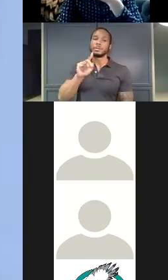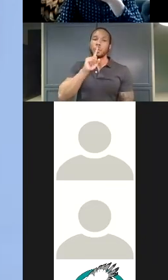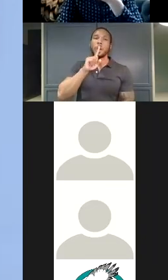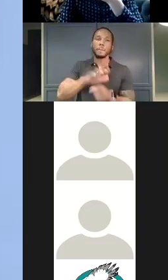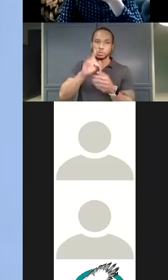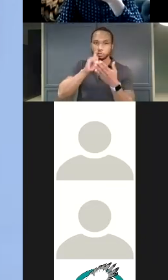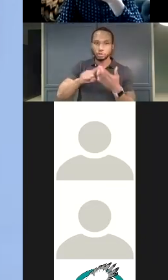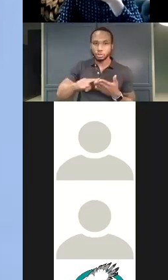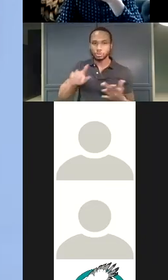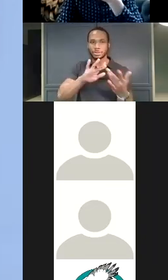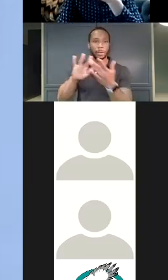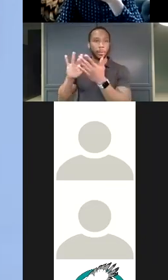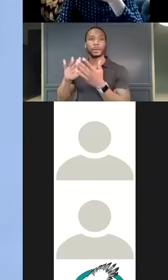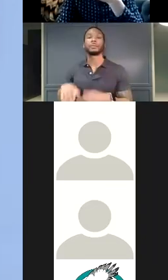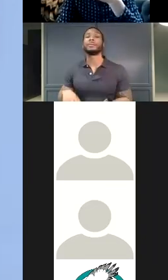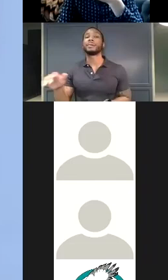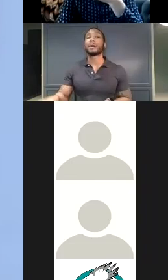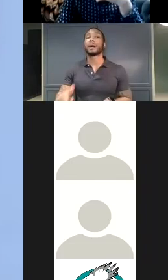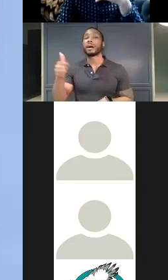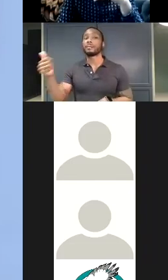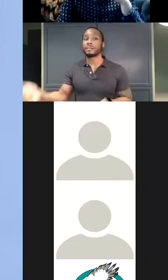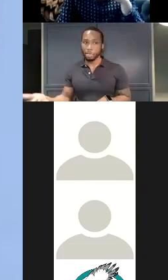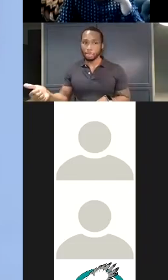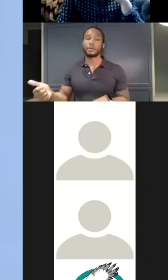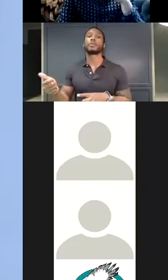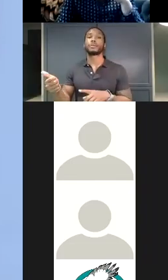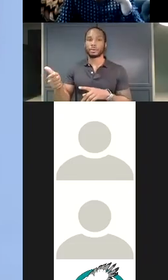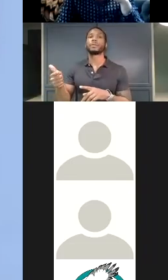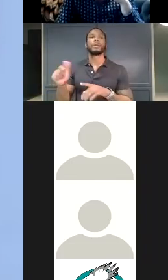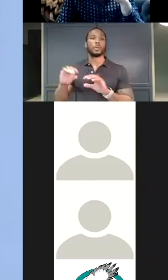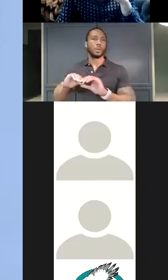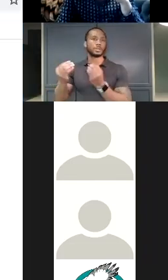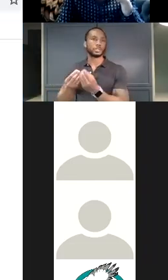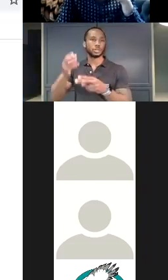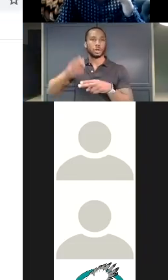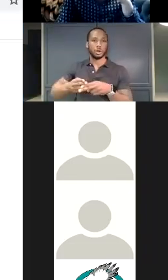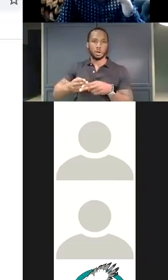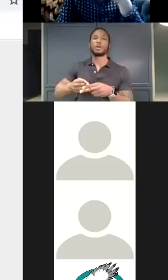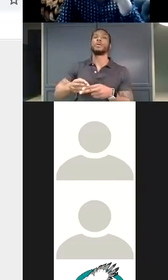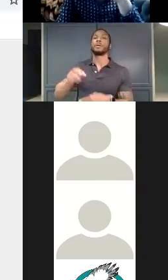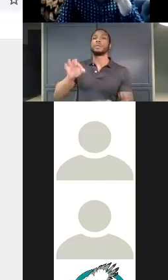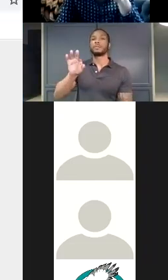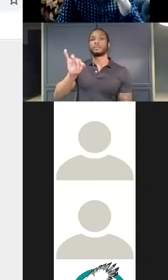So another offshoot of the Icarus Project is this organization called the Fireweed Collective.